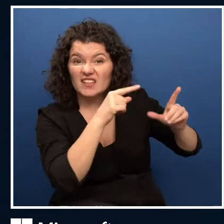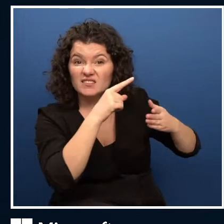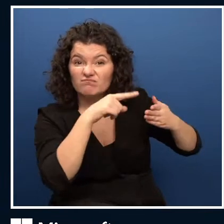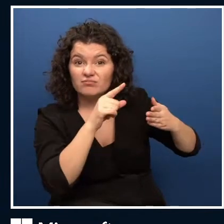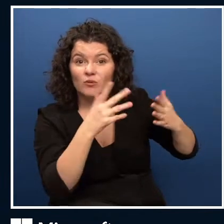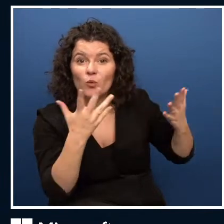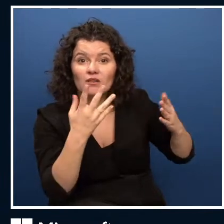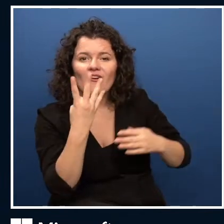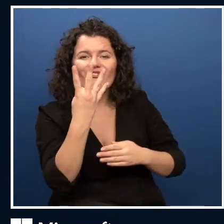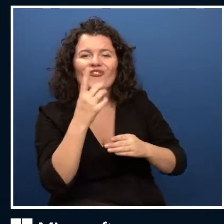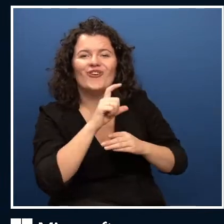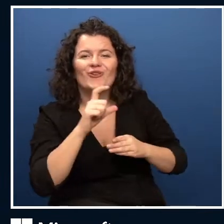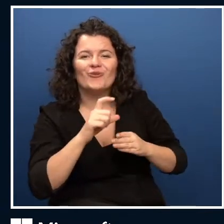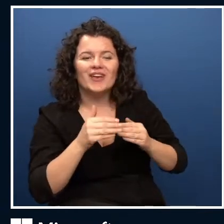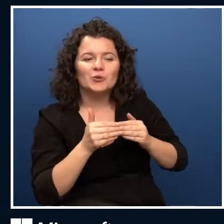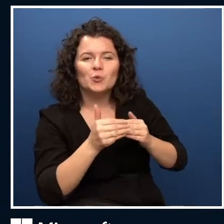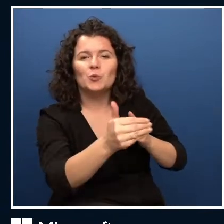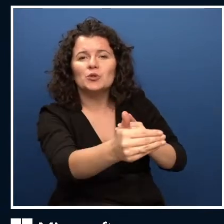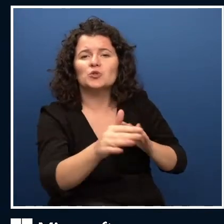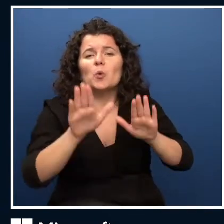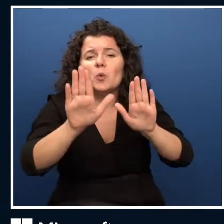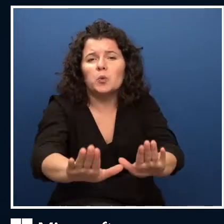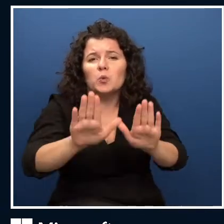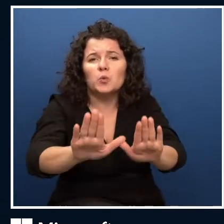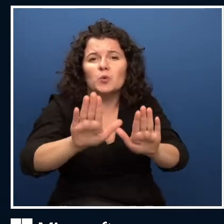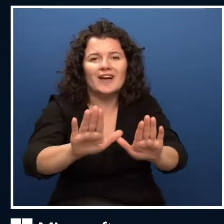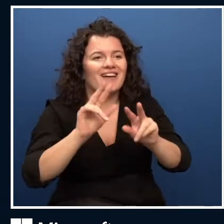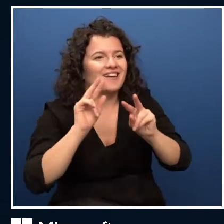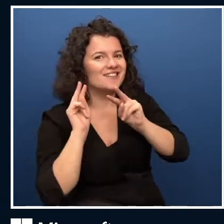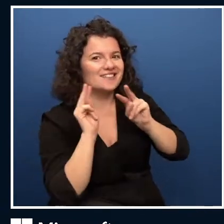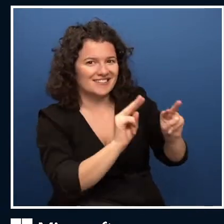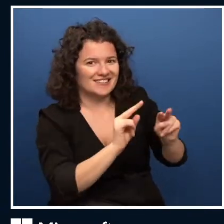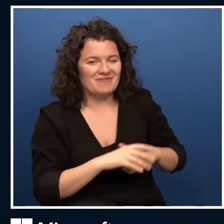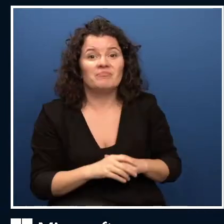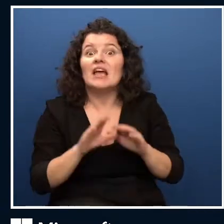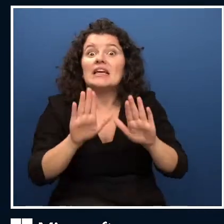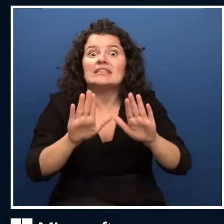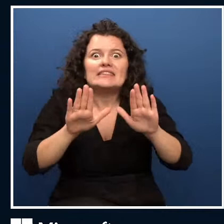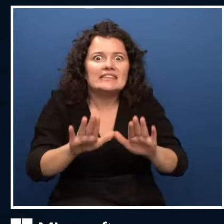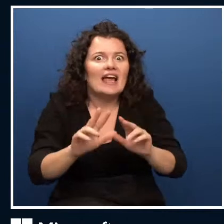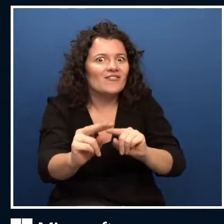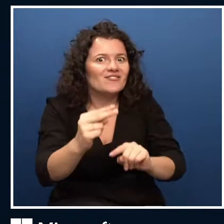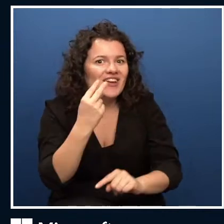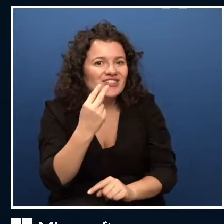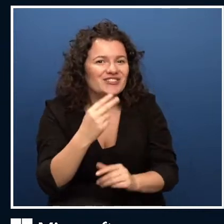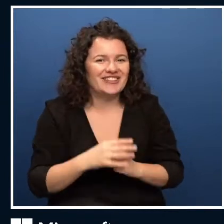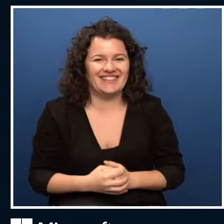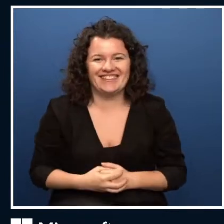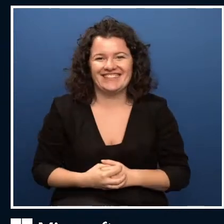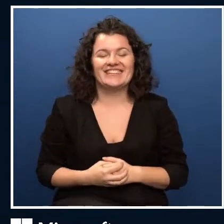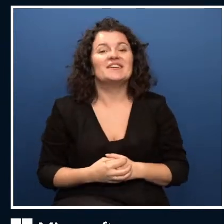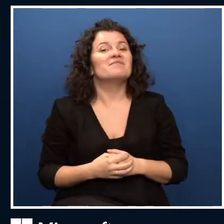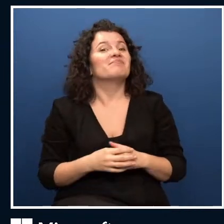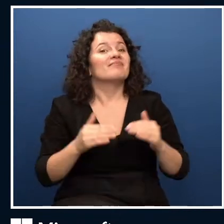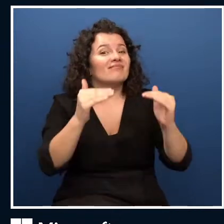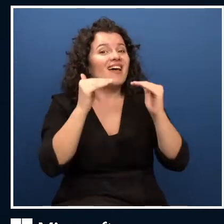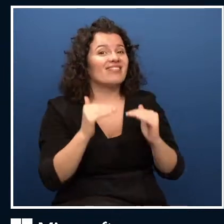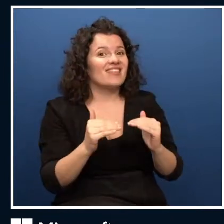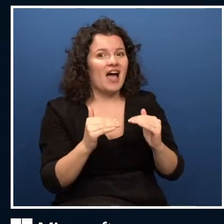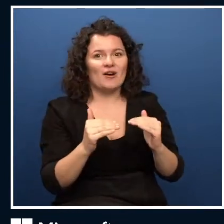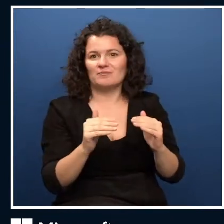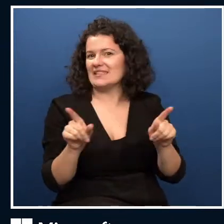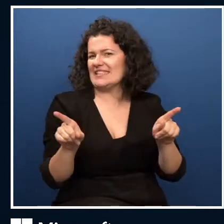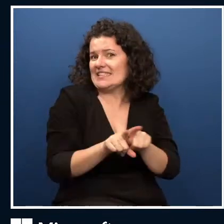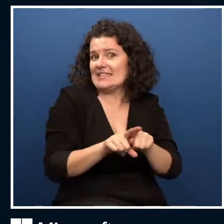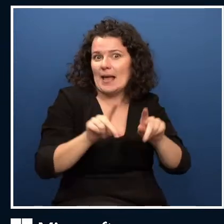sessions. Okay, that's for some of our announcements. Up next, we are staying on the same topic, and we're going to be talking